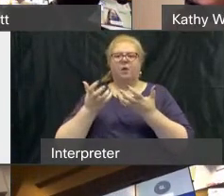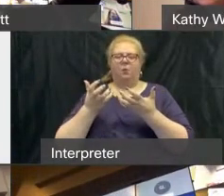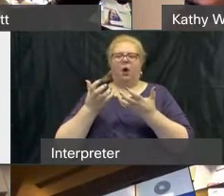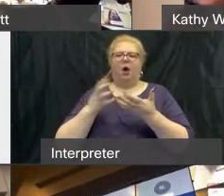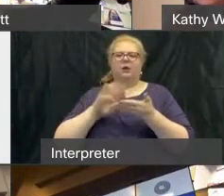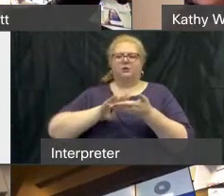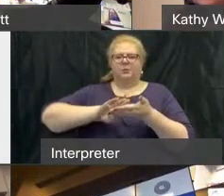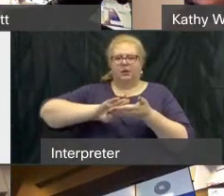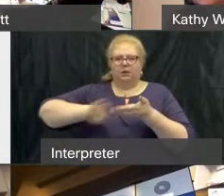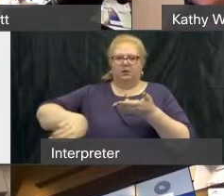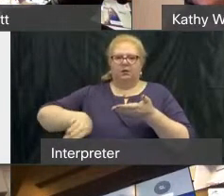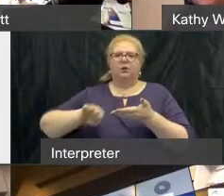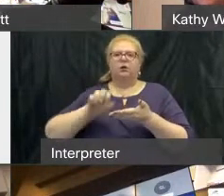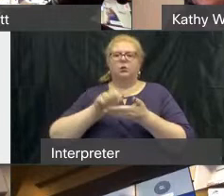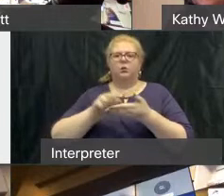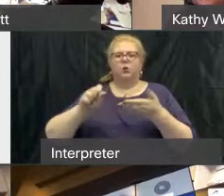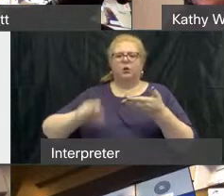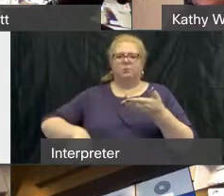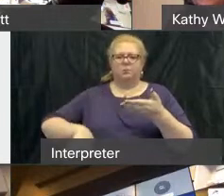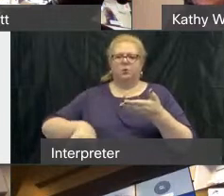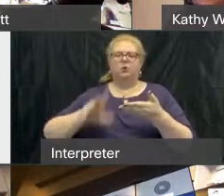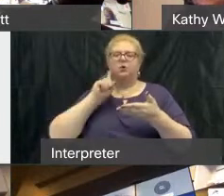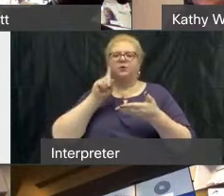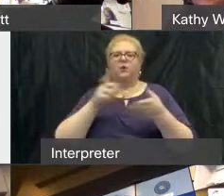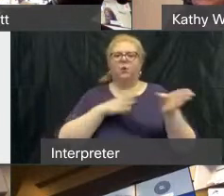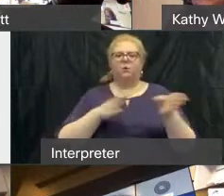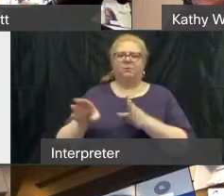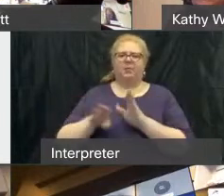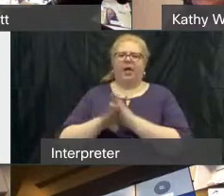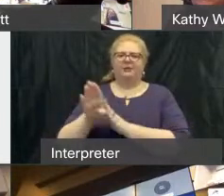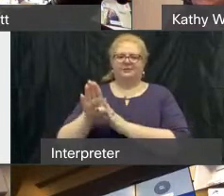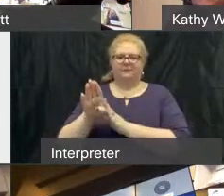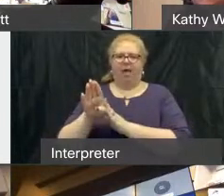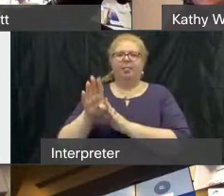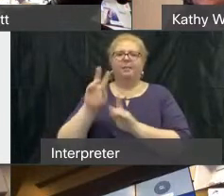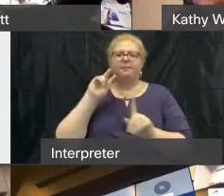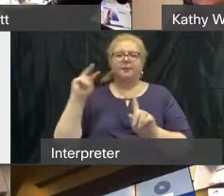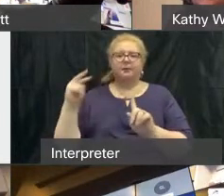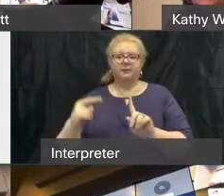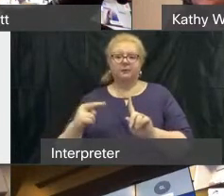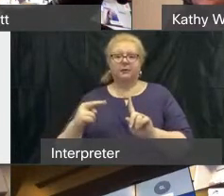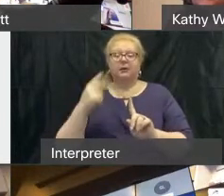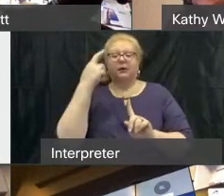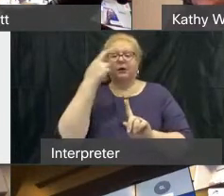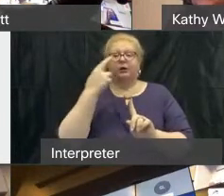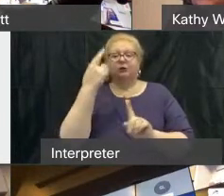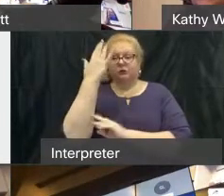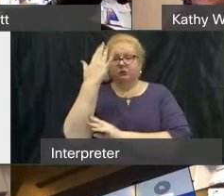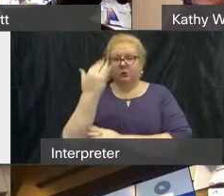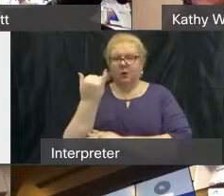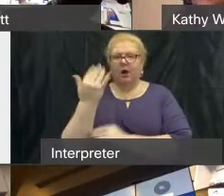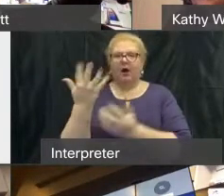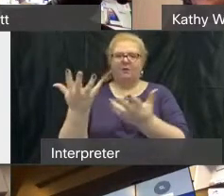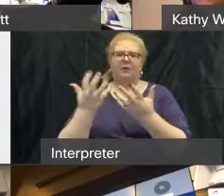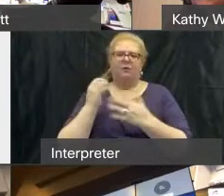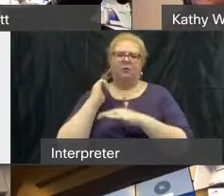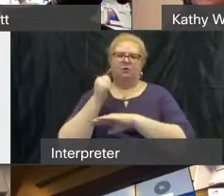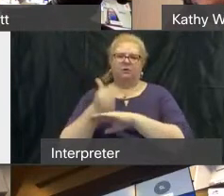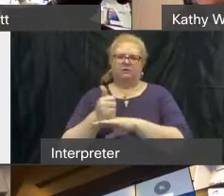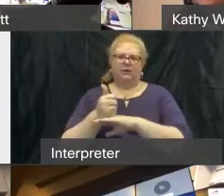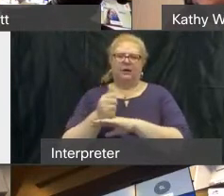the planned development aspect of it. And the reason was because they were going to create senior